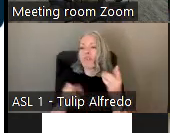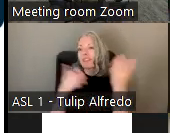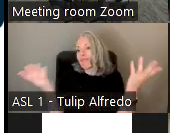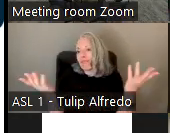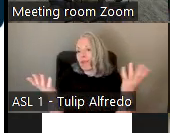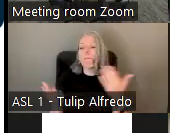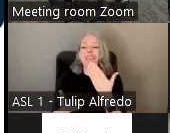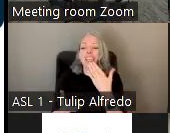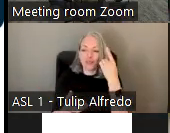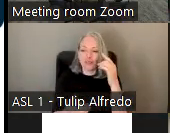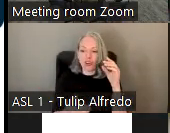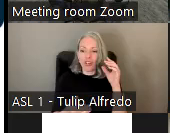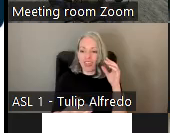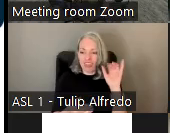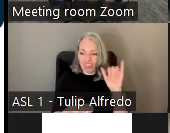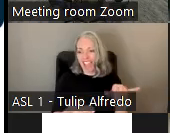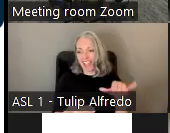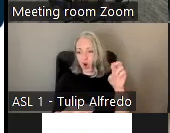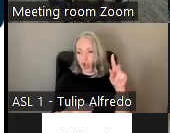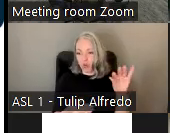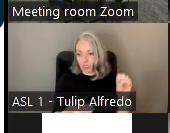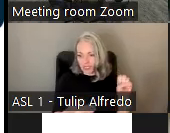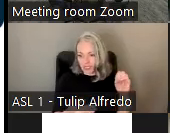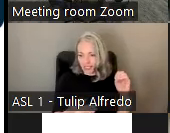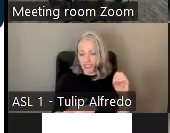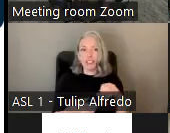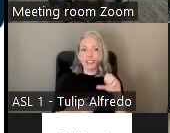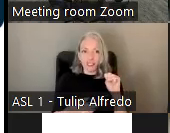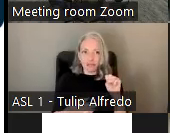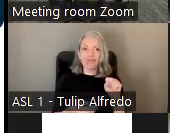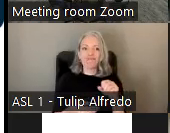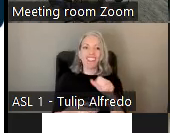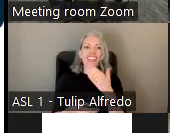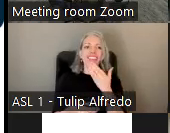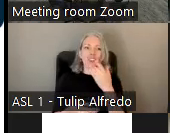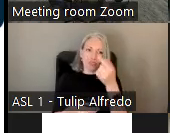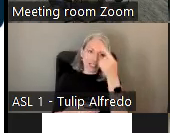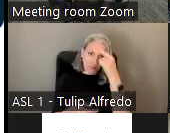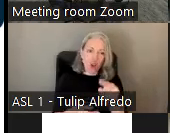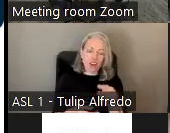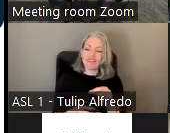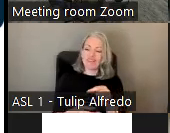thank you for that, Carlos. And thanks, Barbara, for like all years. You're so smart about all of this. So it's really helpful.